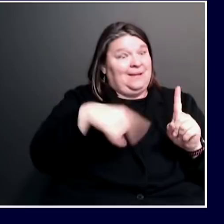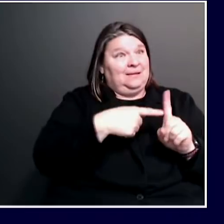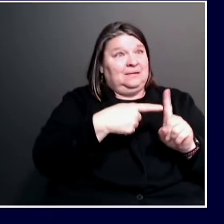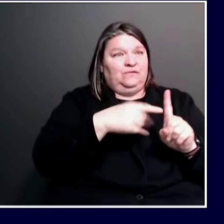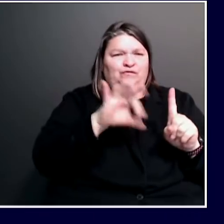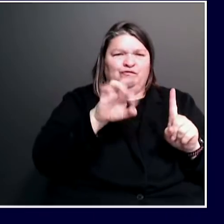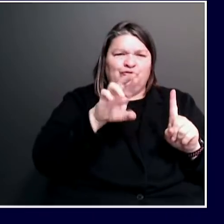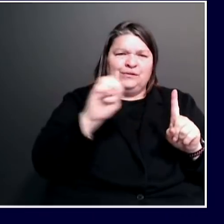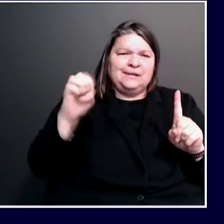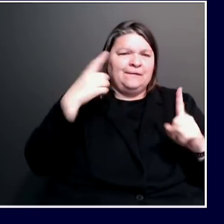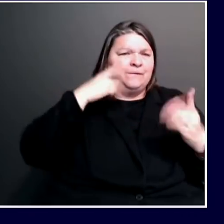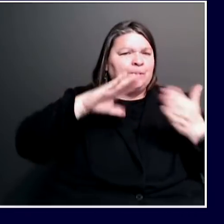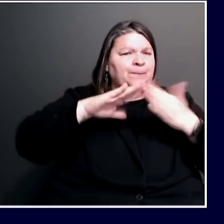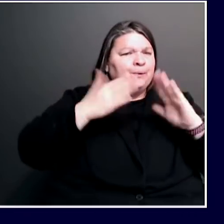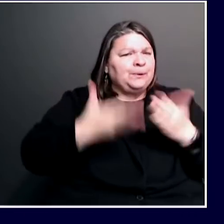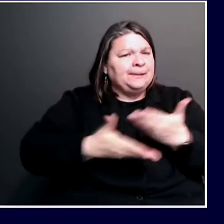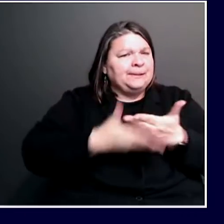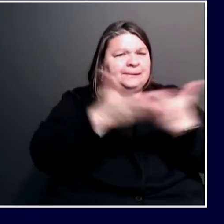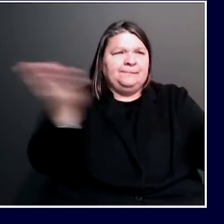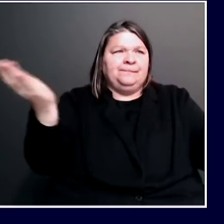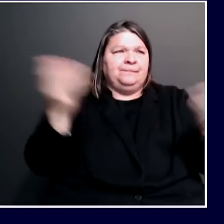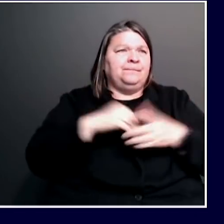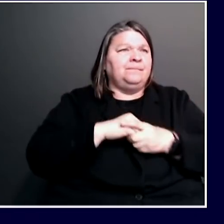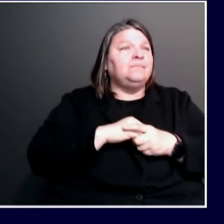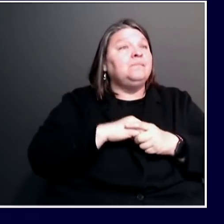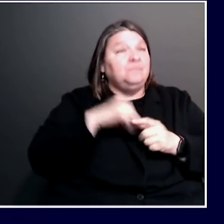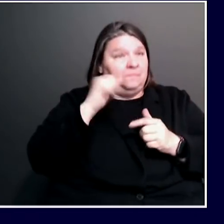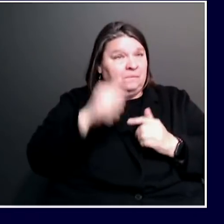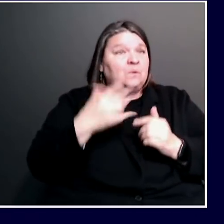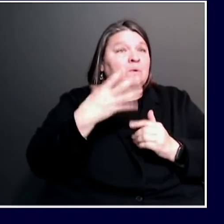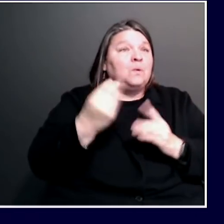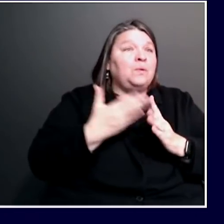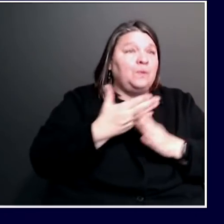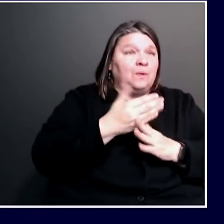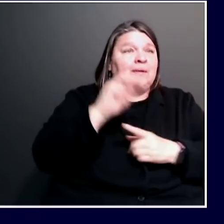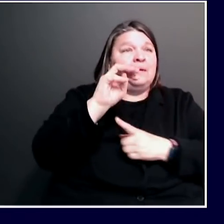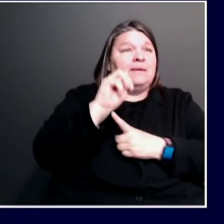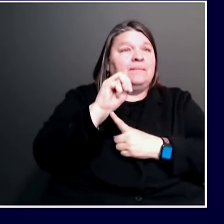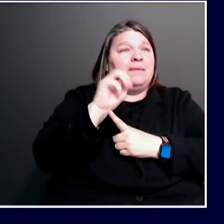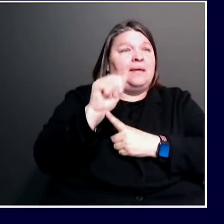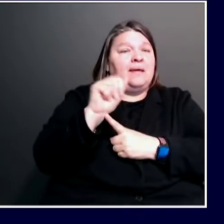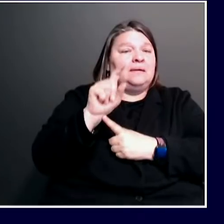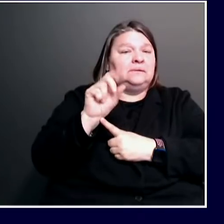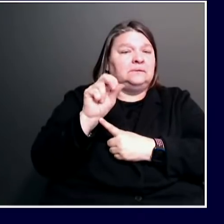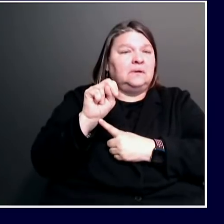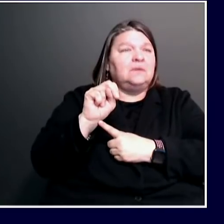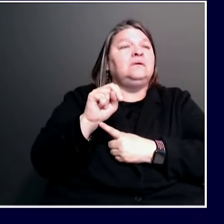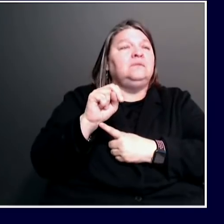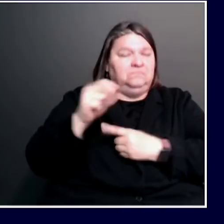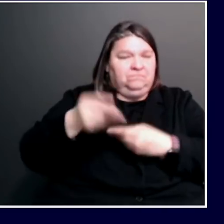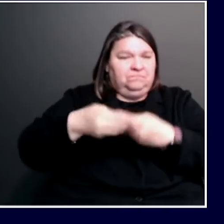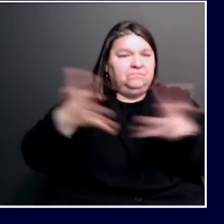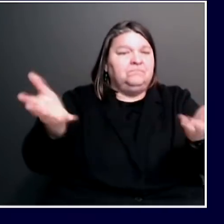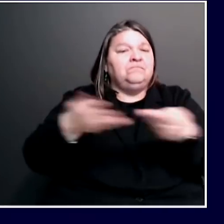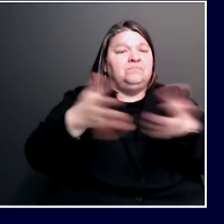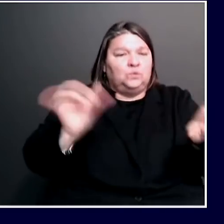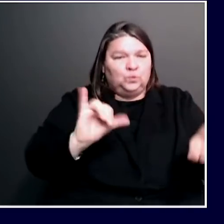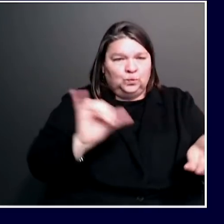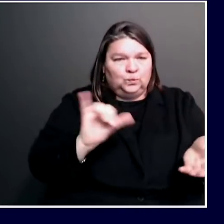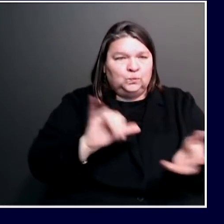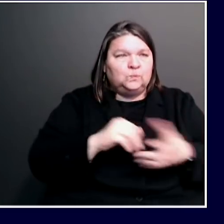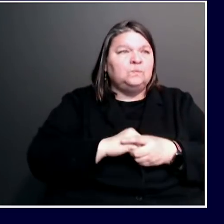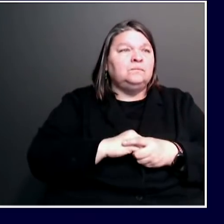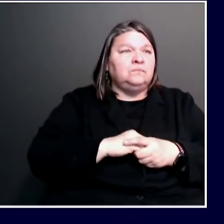tests will be delivered through Amazon approximately 1 week after ordering. The tests require a quick